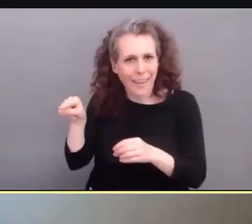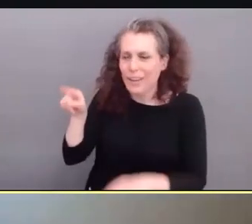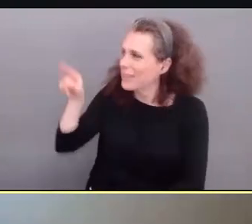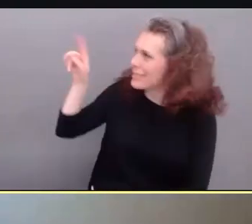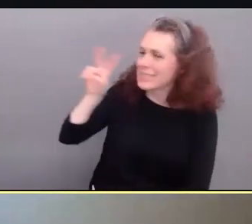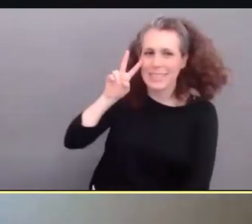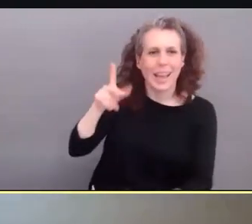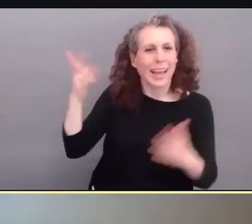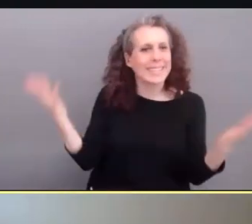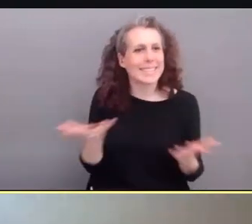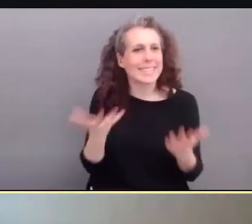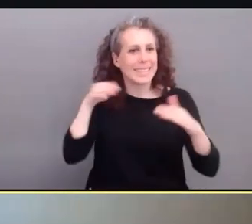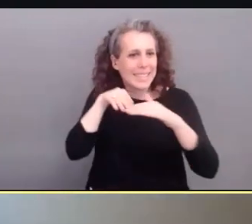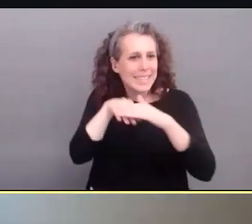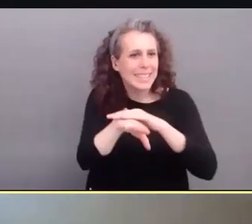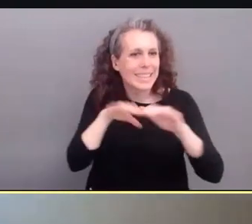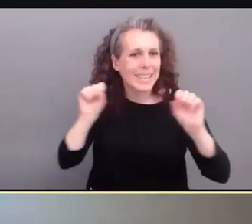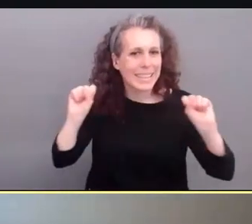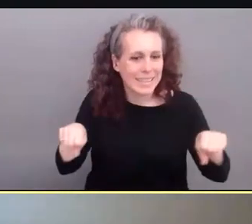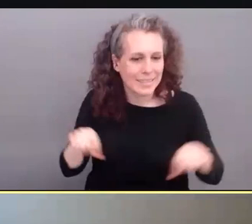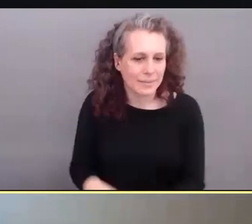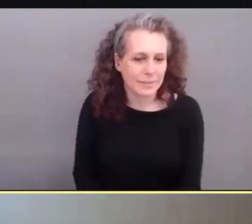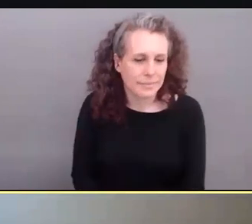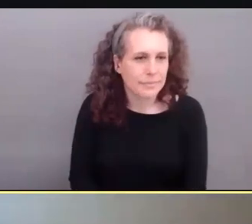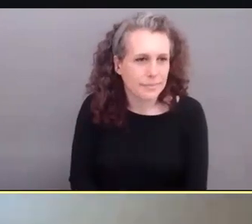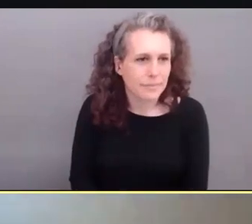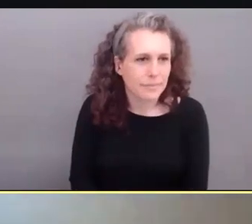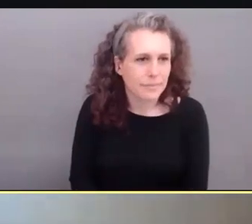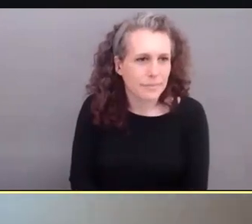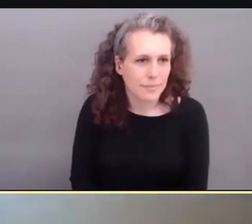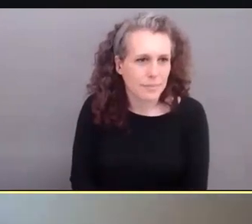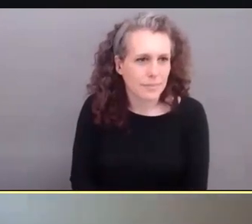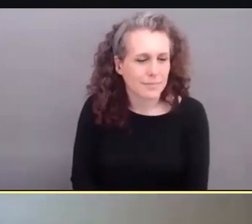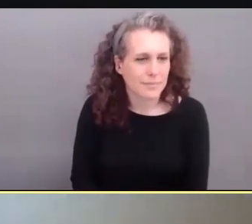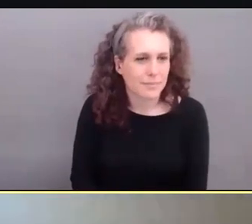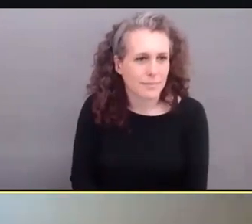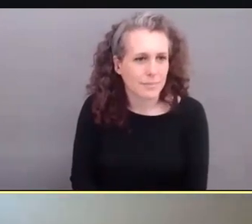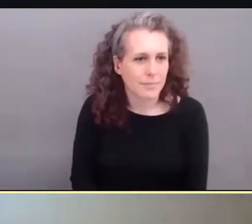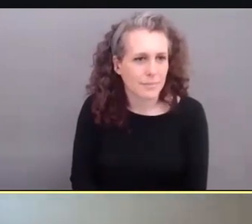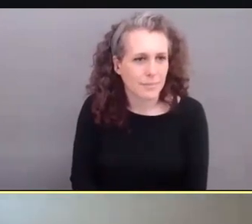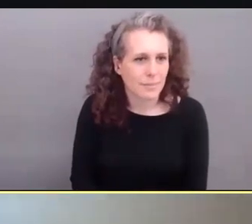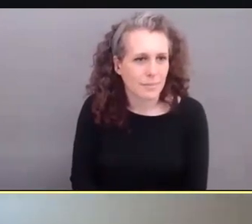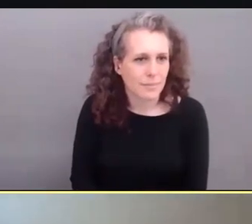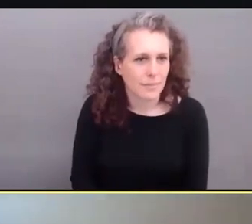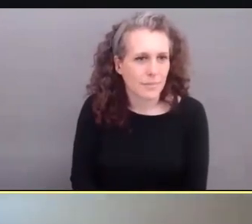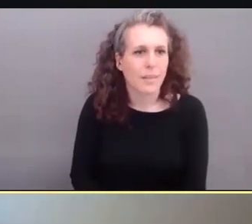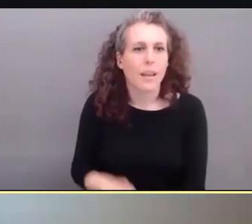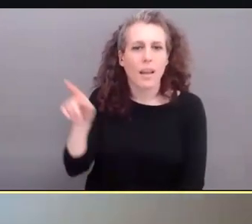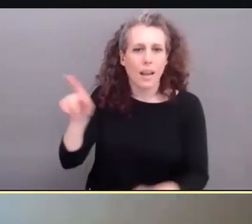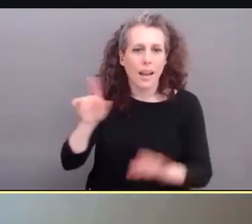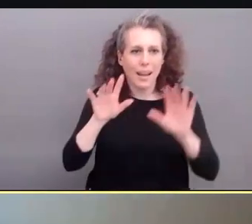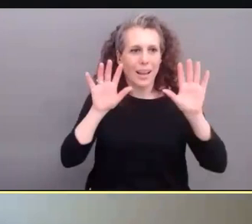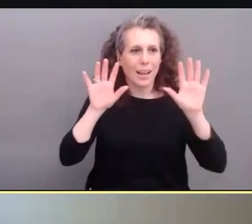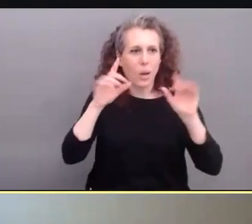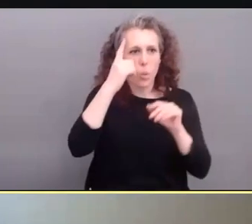standard. And they are denoted by, in this case, 10 keys that I explained under the